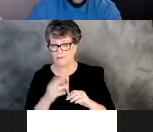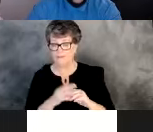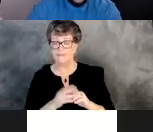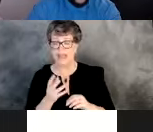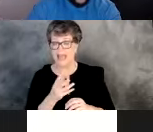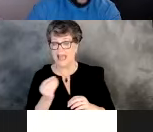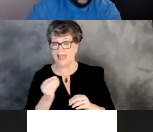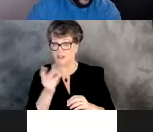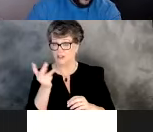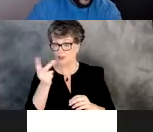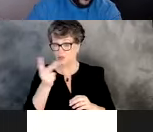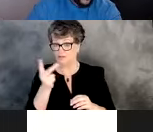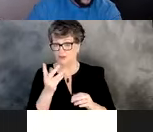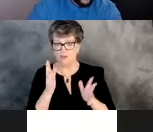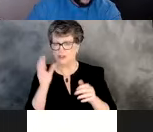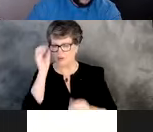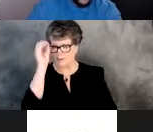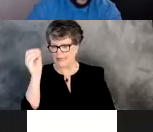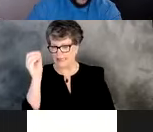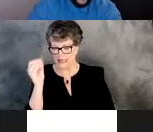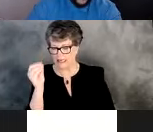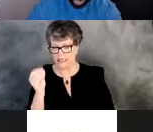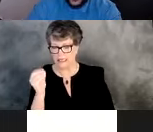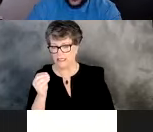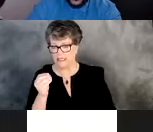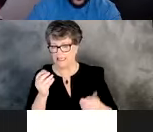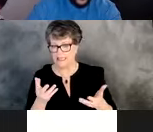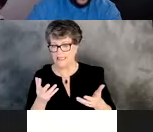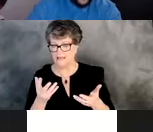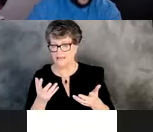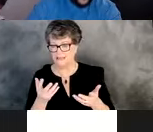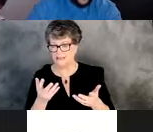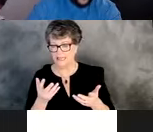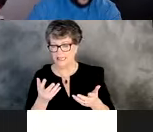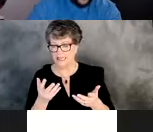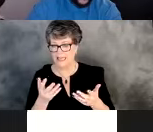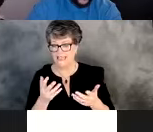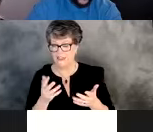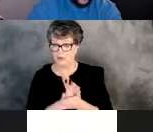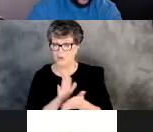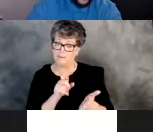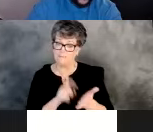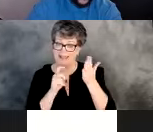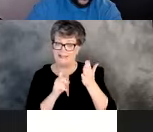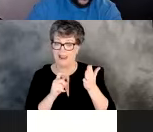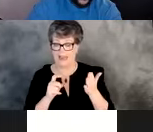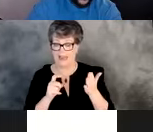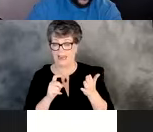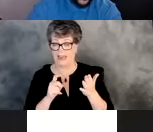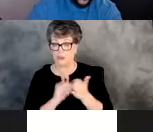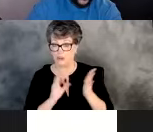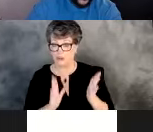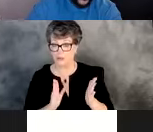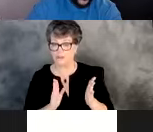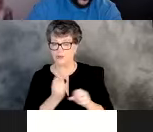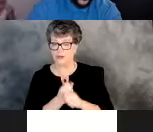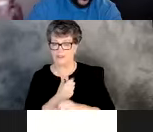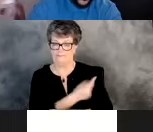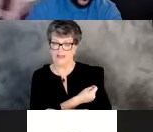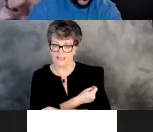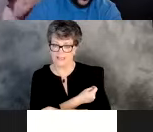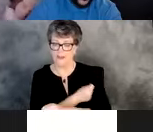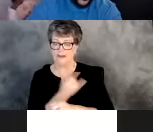of you, what are your opinions, in youth mandate and schools mandating youth to be vaccinated